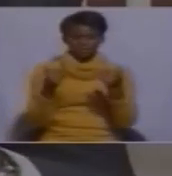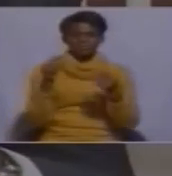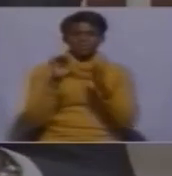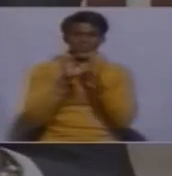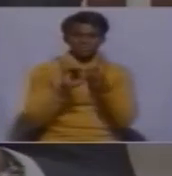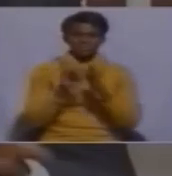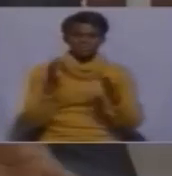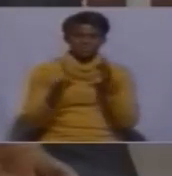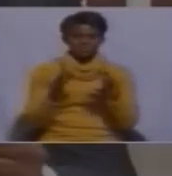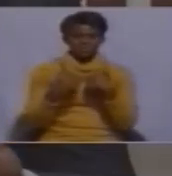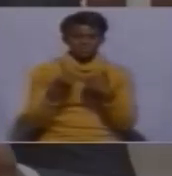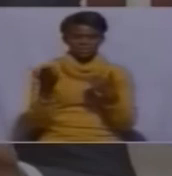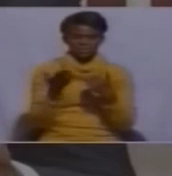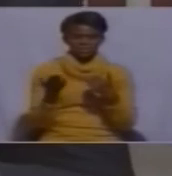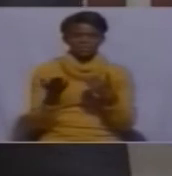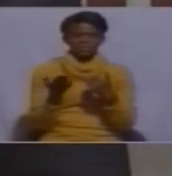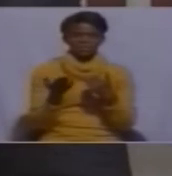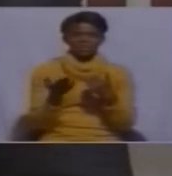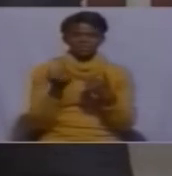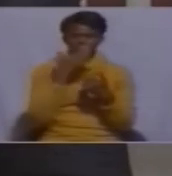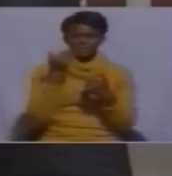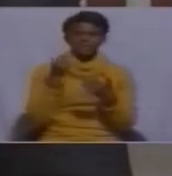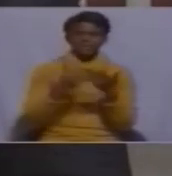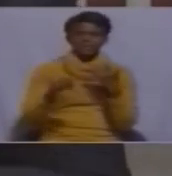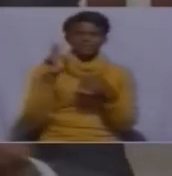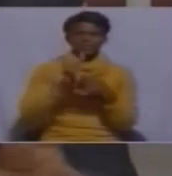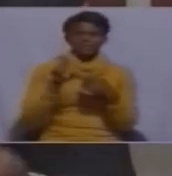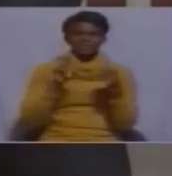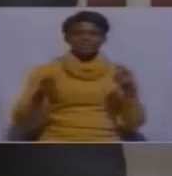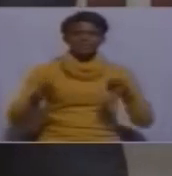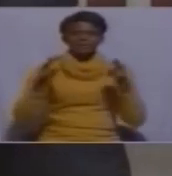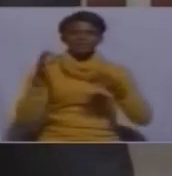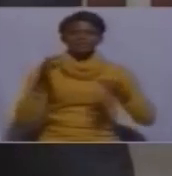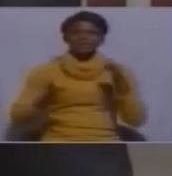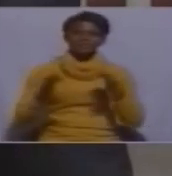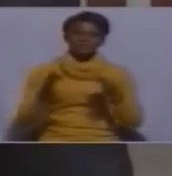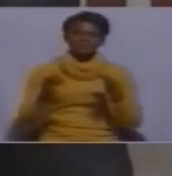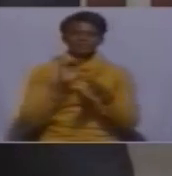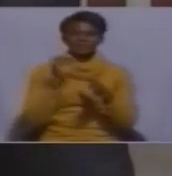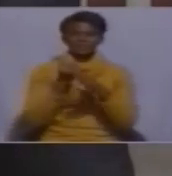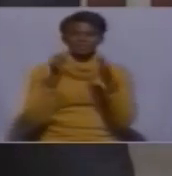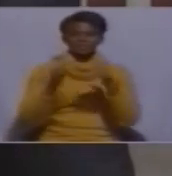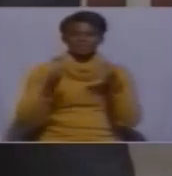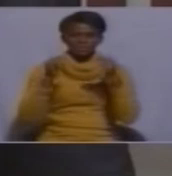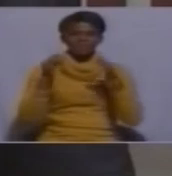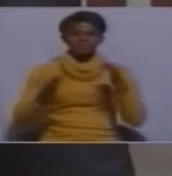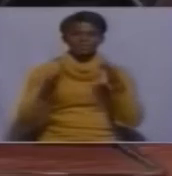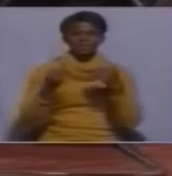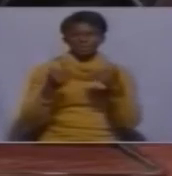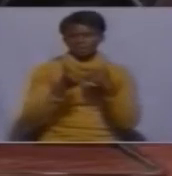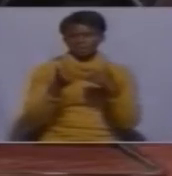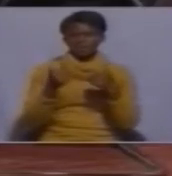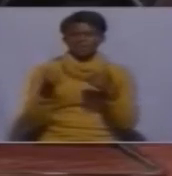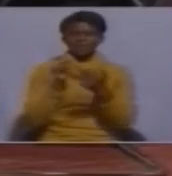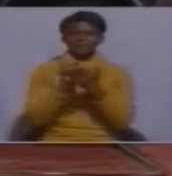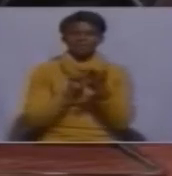in place, you have to use the High Court or the Supreme Court. Other legal minds have argued that, as